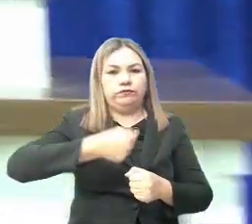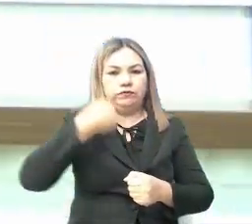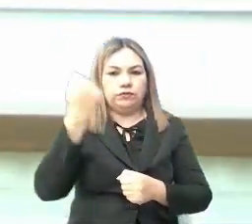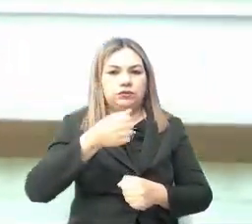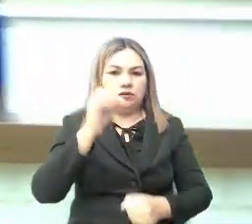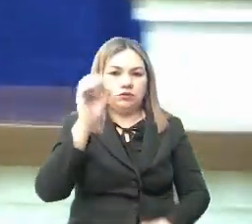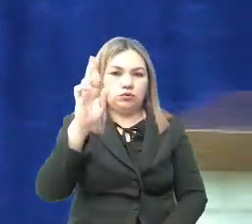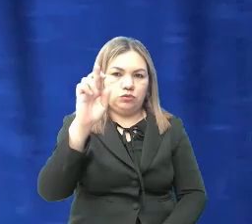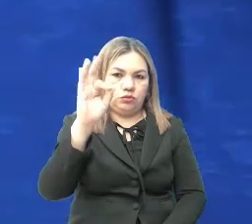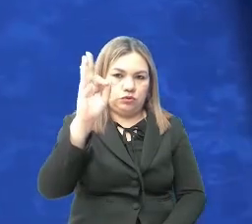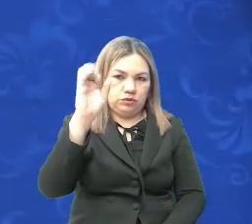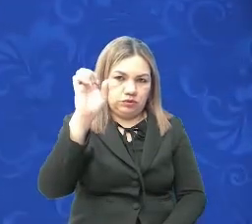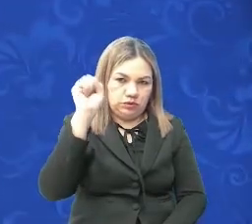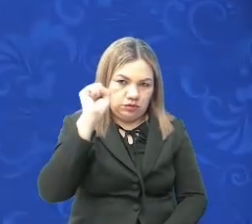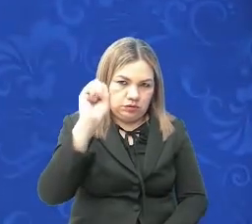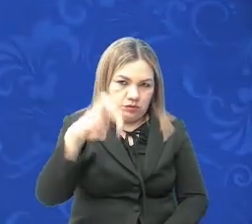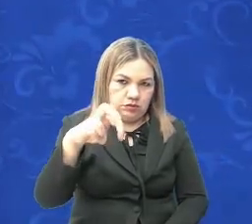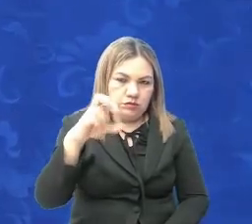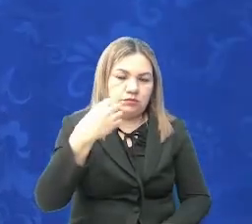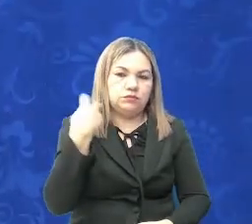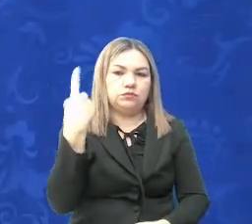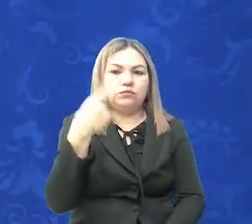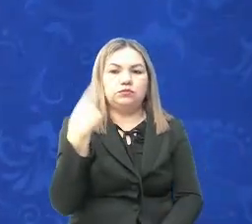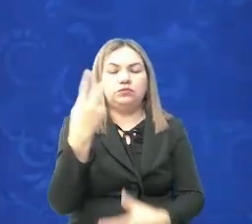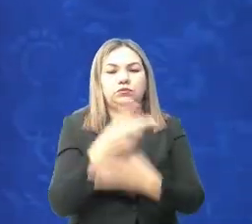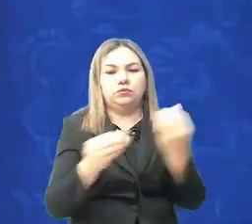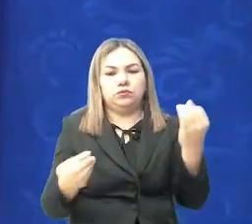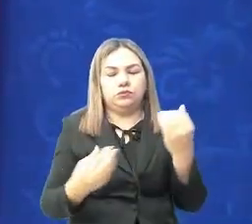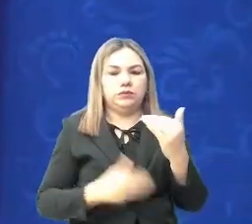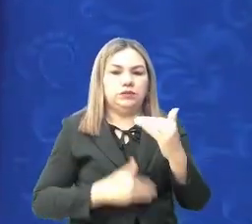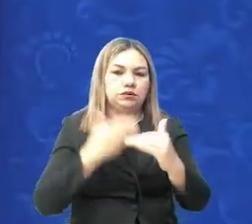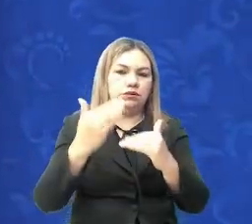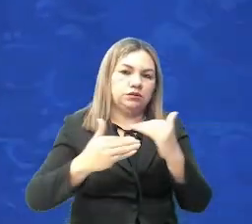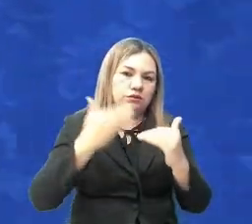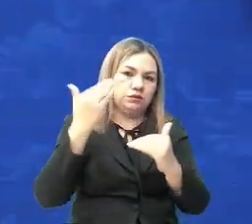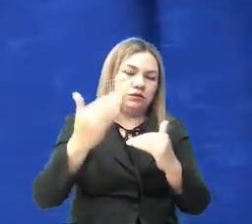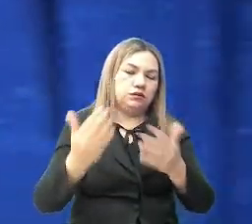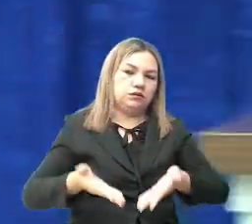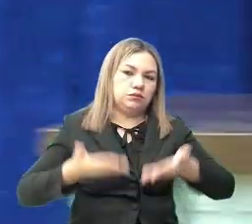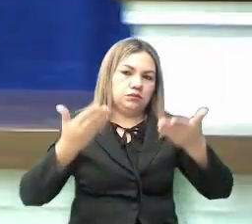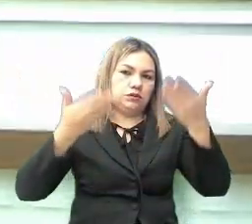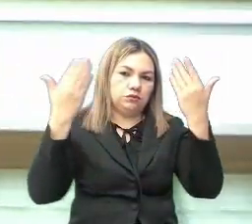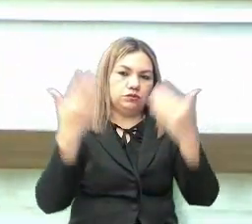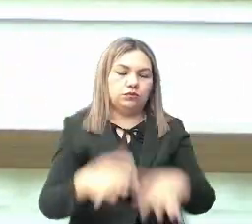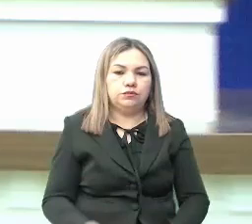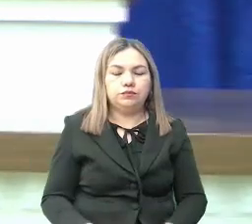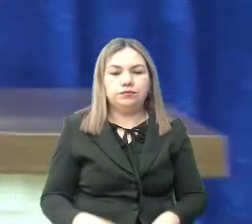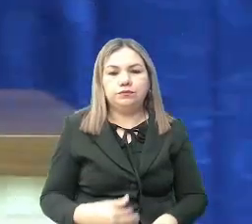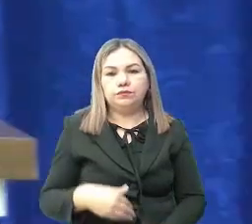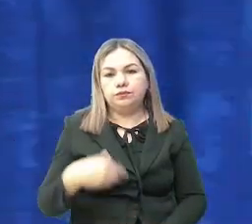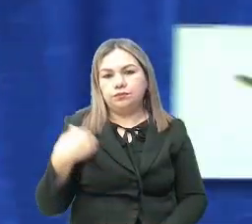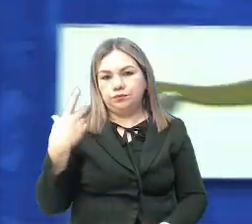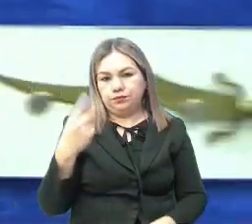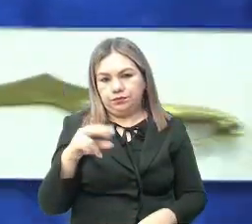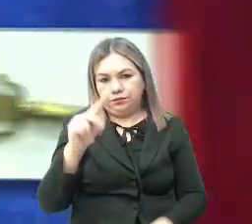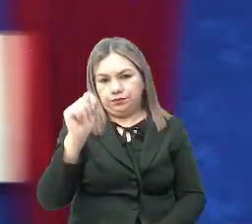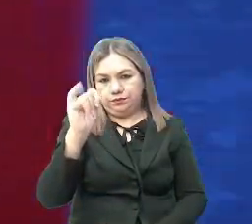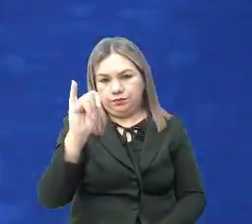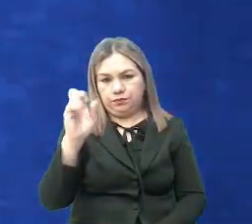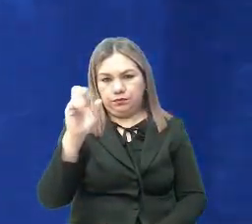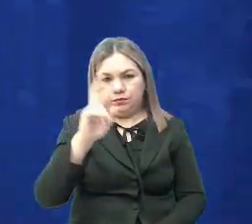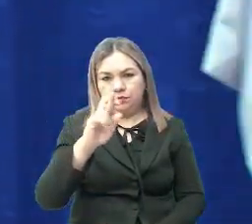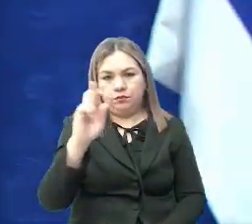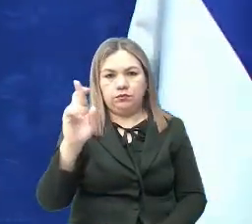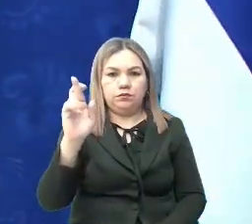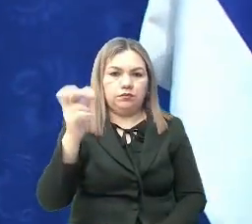gave an order, and they all went to conquer, to battle, and to go out forward. And that land that didn't